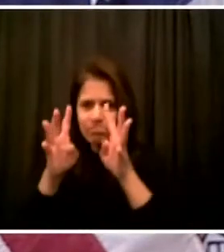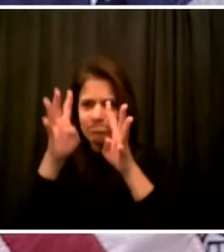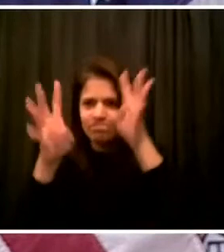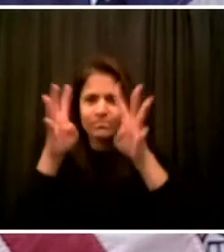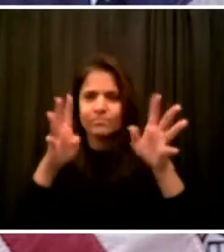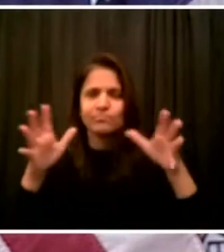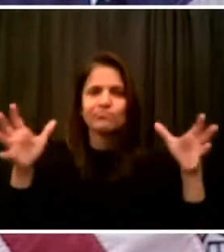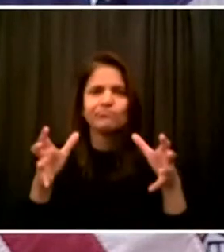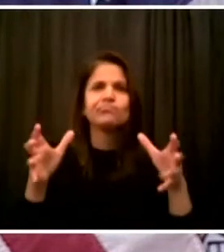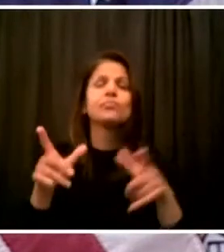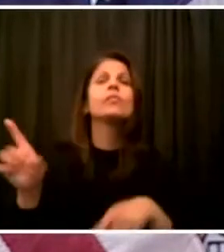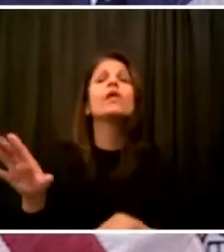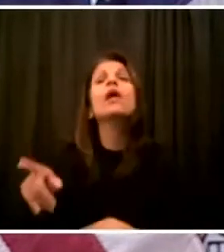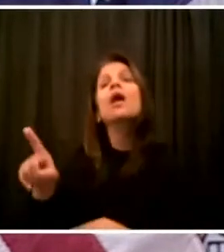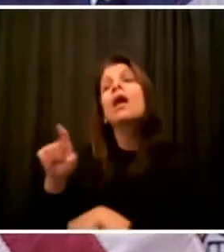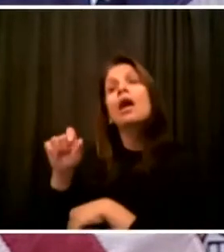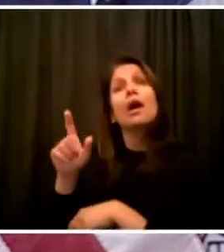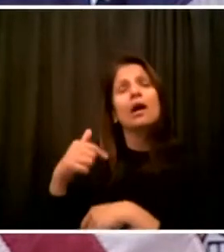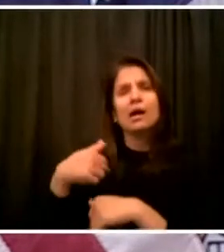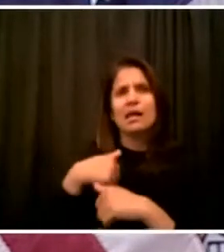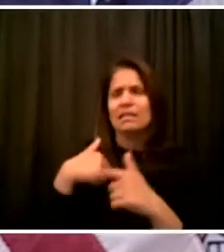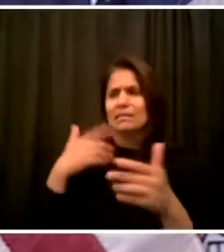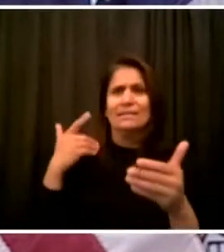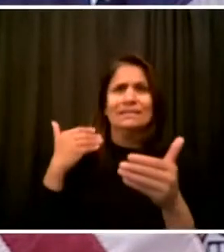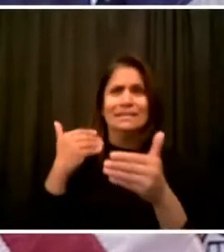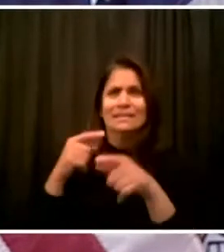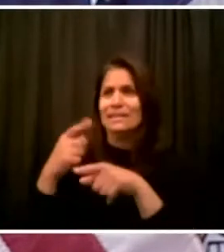played such an important role, making sure the distribution was right.